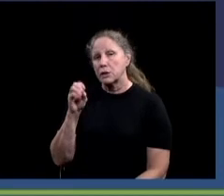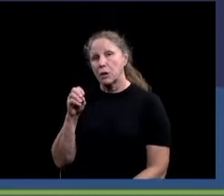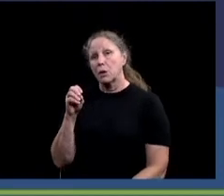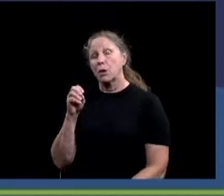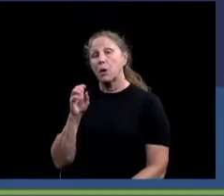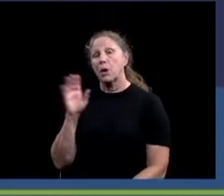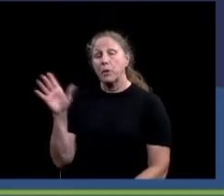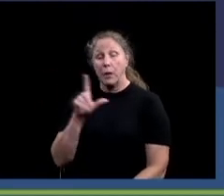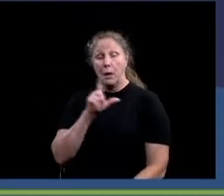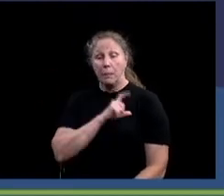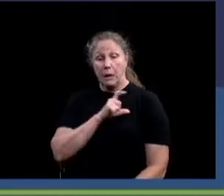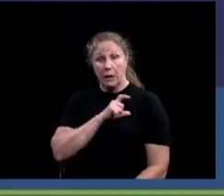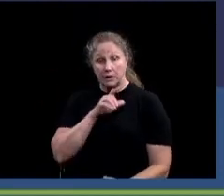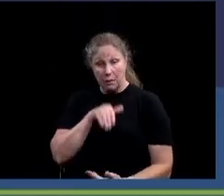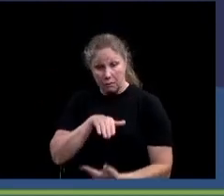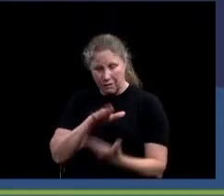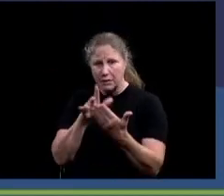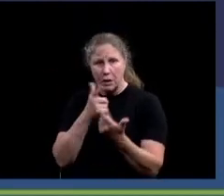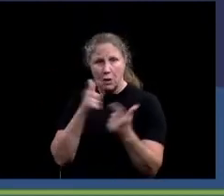continue going on,